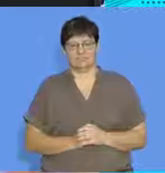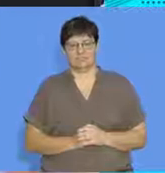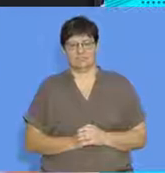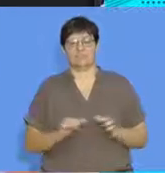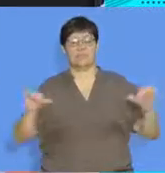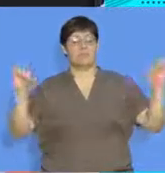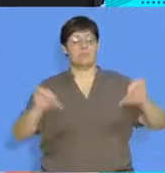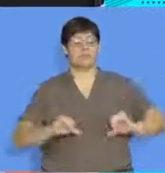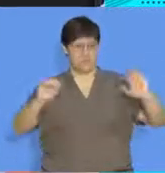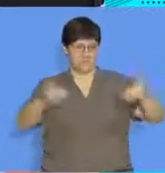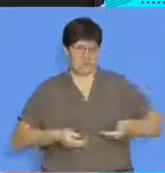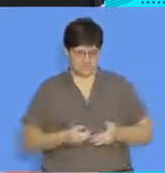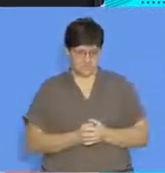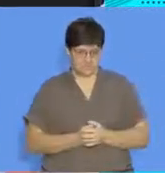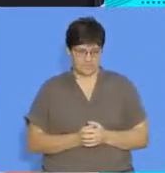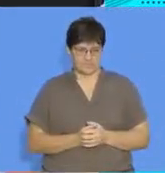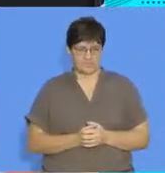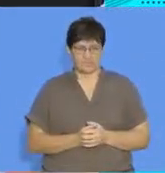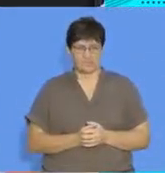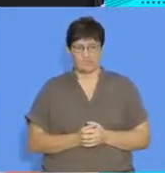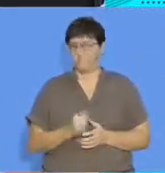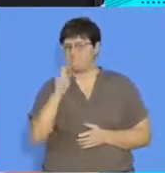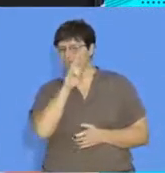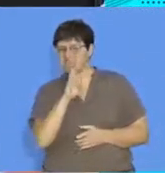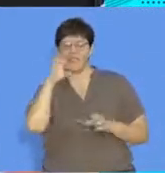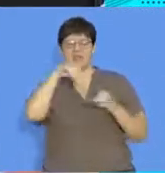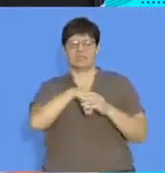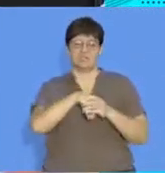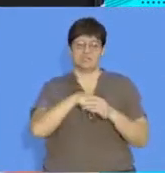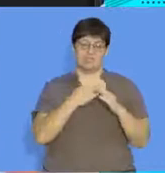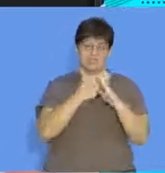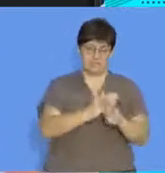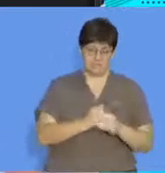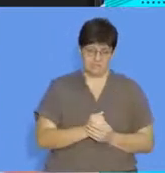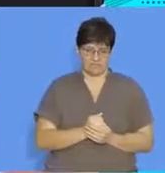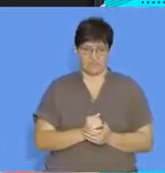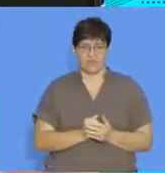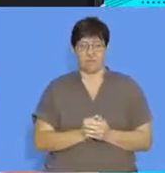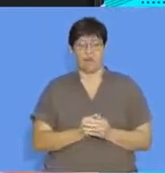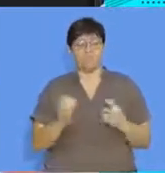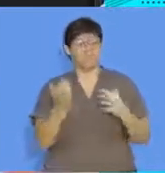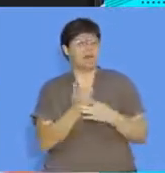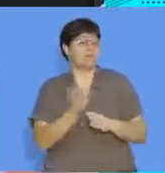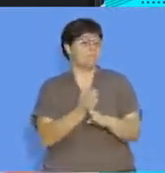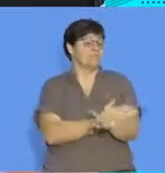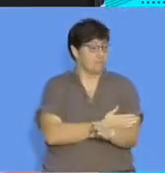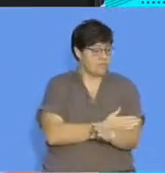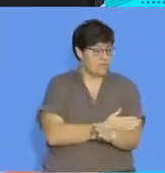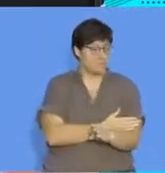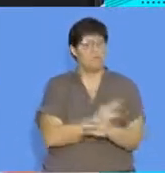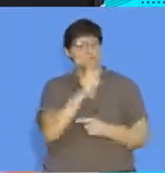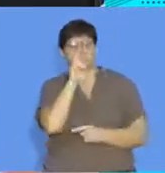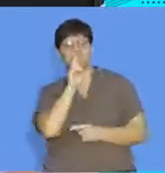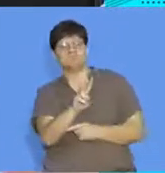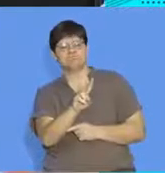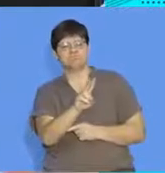Welcome back to our lesson. We're still looking into internal resistance. So before the break, what we did, we managed to look at the concept